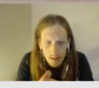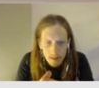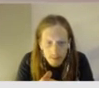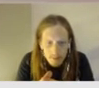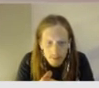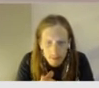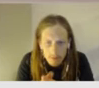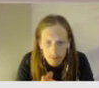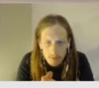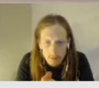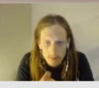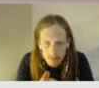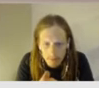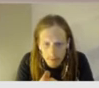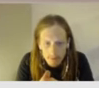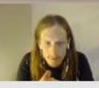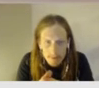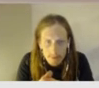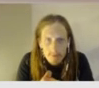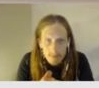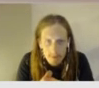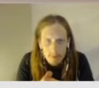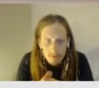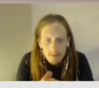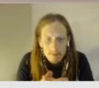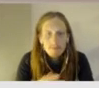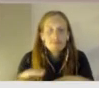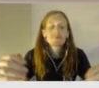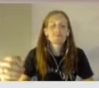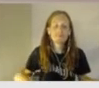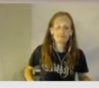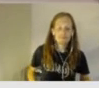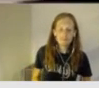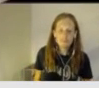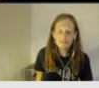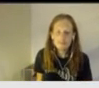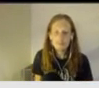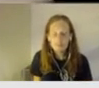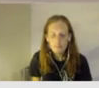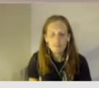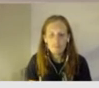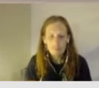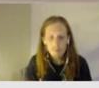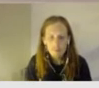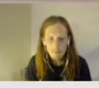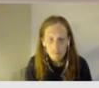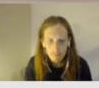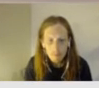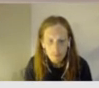certainly tried to do some education, some self-education. Bruce Davidson, his work is just